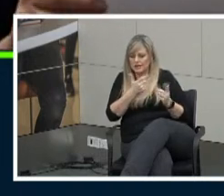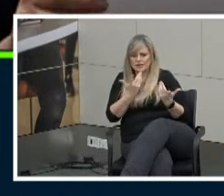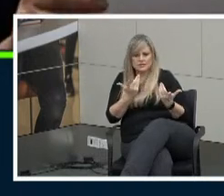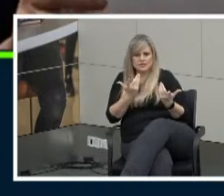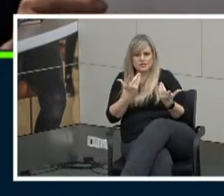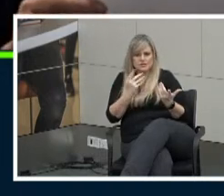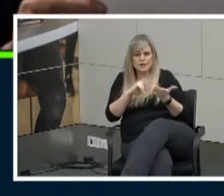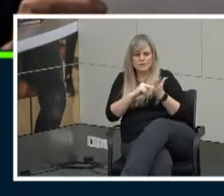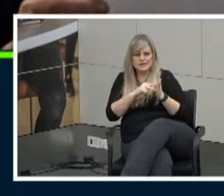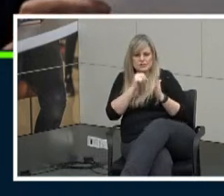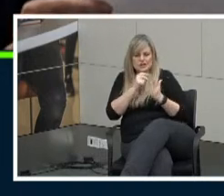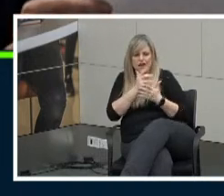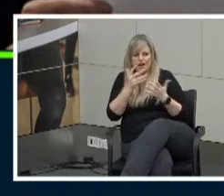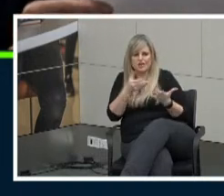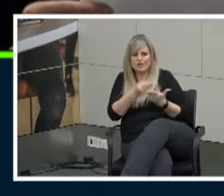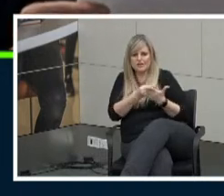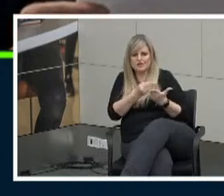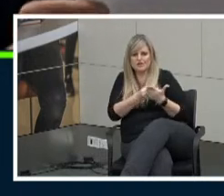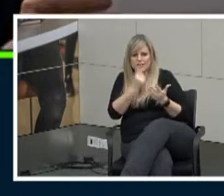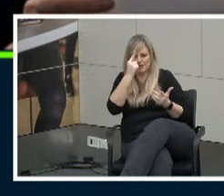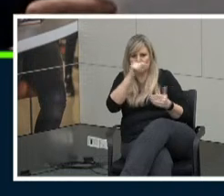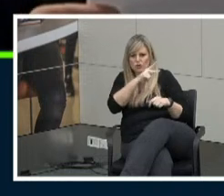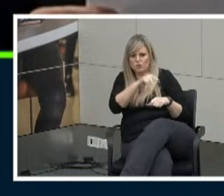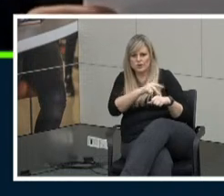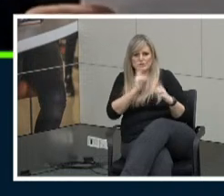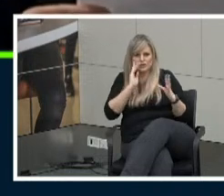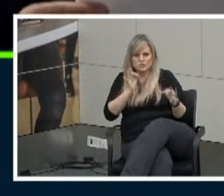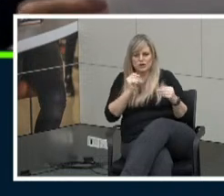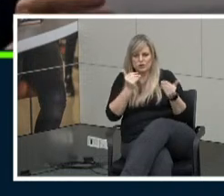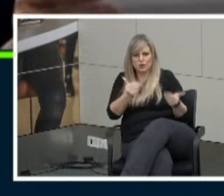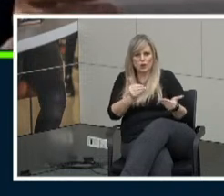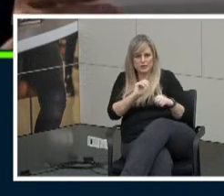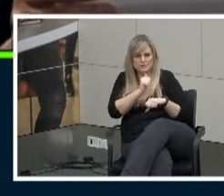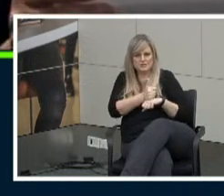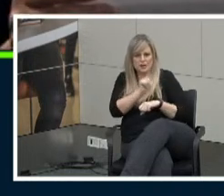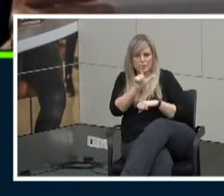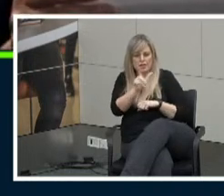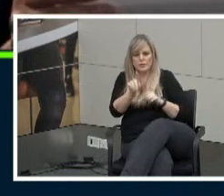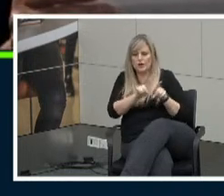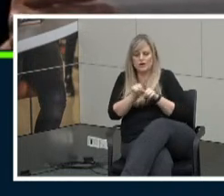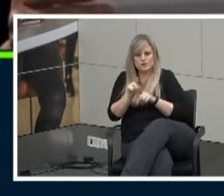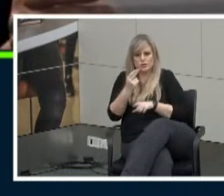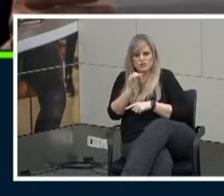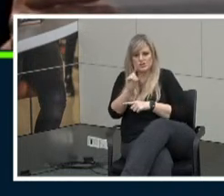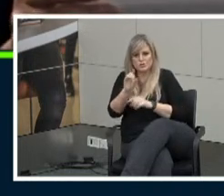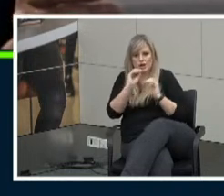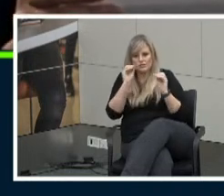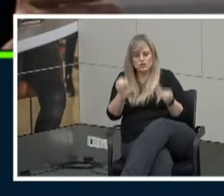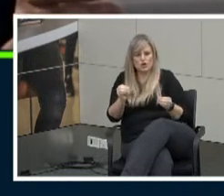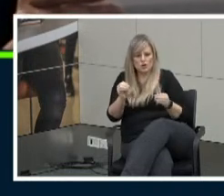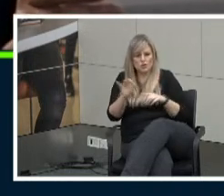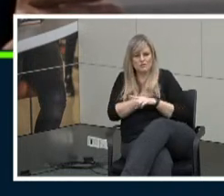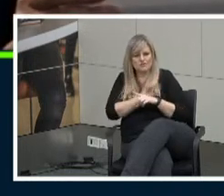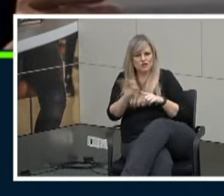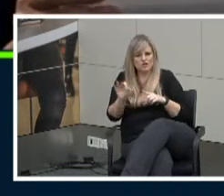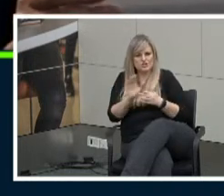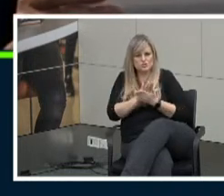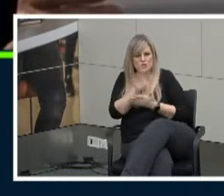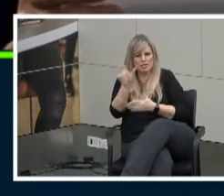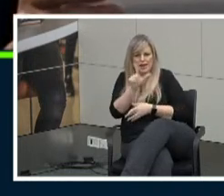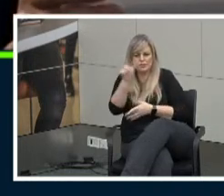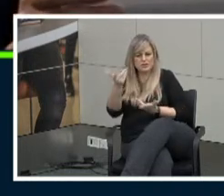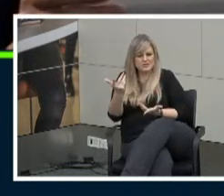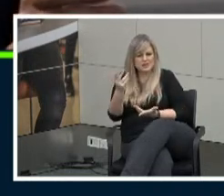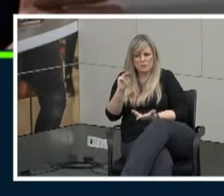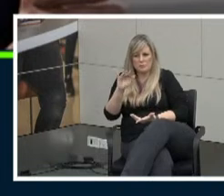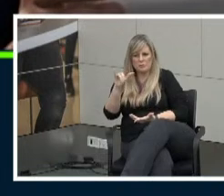discretion left to the principles to have a librarian and hi will have no more functioning School libraries is Miles trying to get rid of